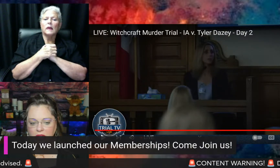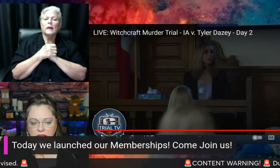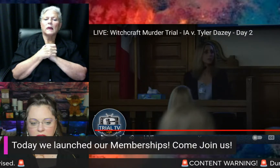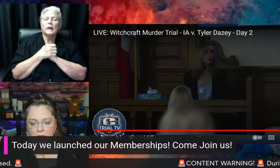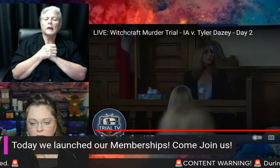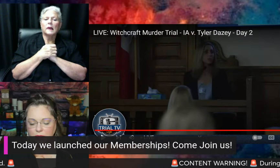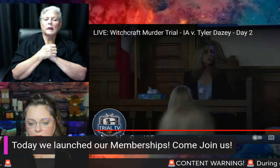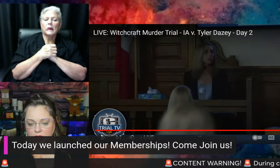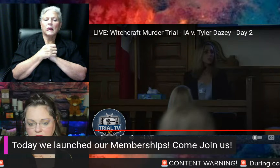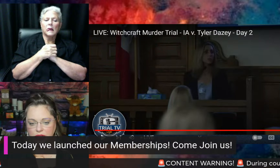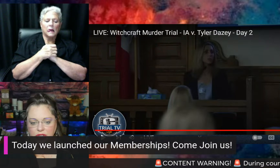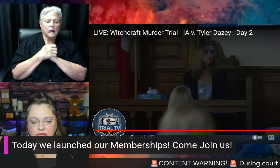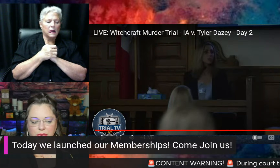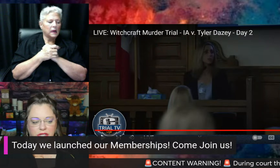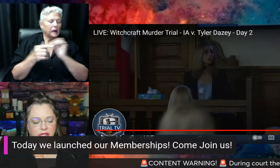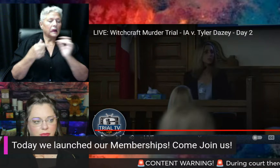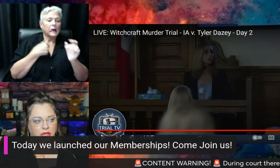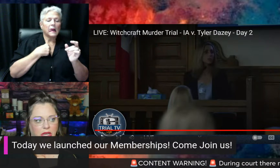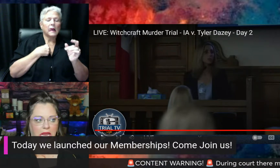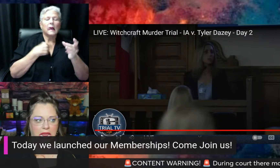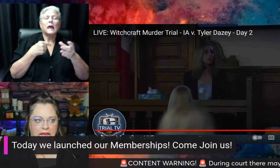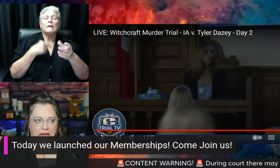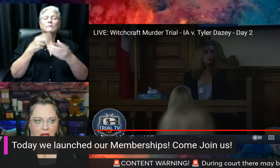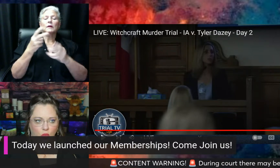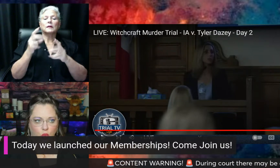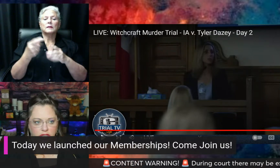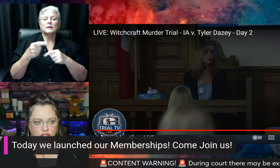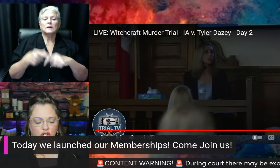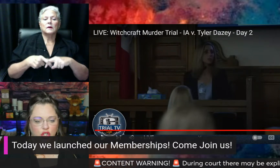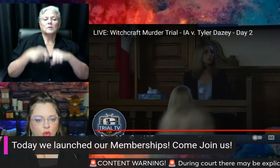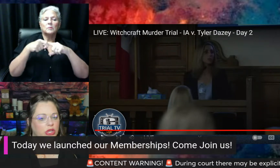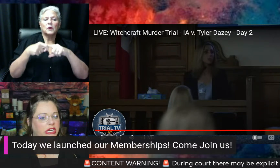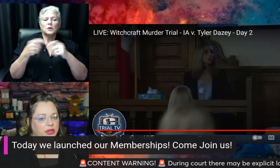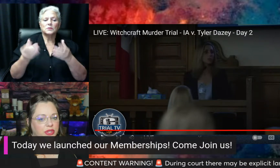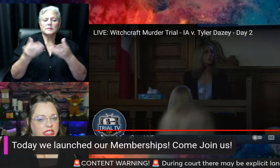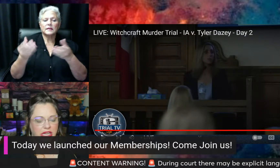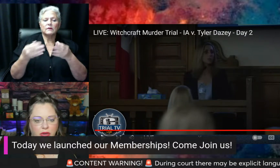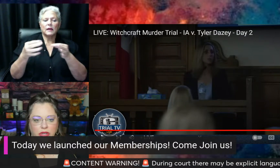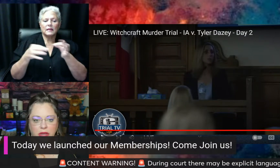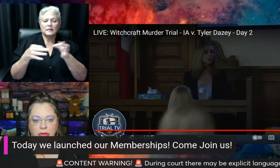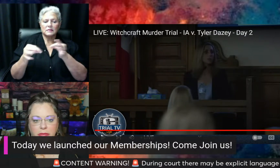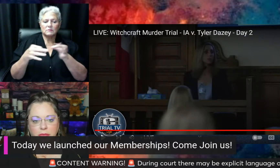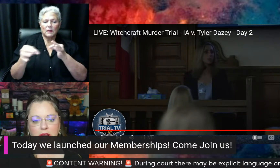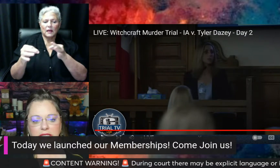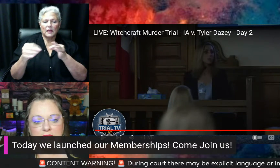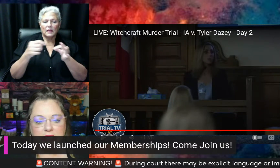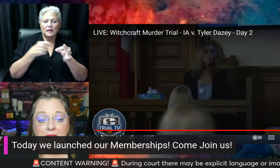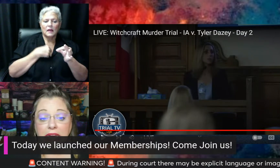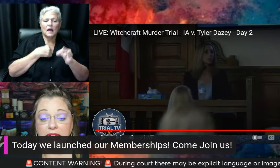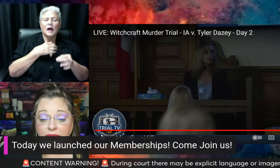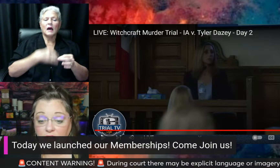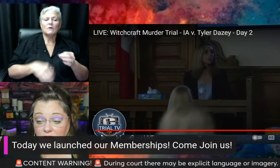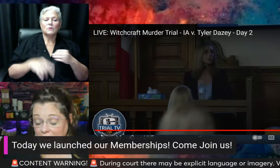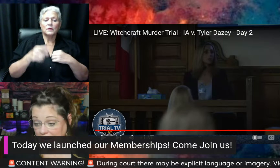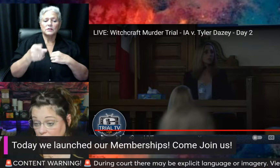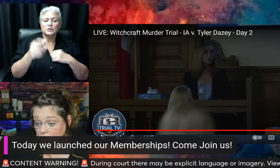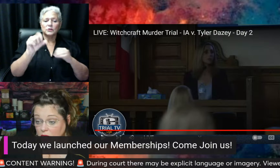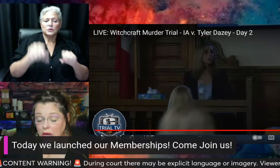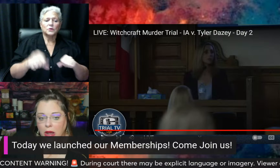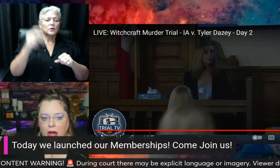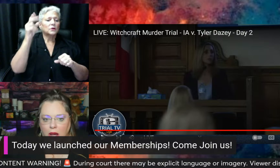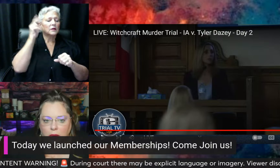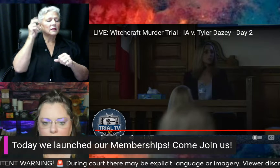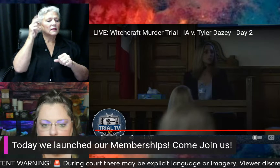Okay, guys, I'm going to pause here and explain something. I wish you could hear the sound, and maybe Braxton, I can figure that